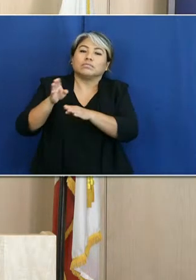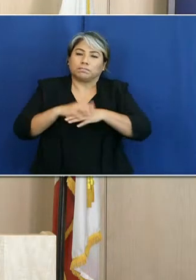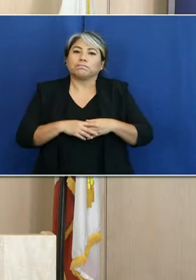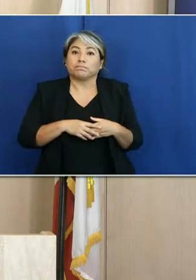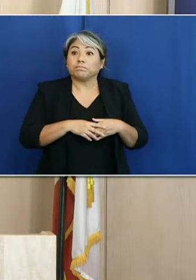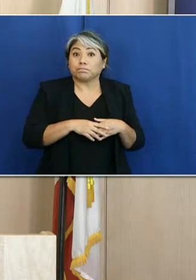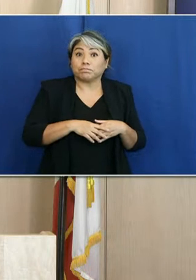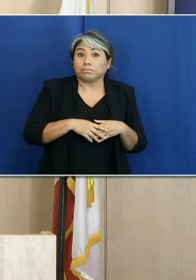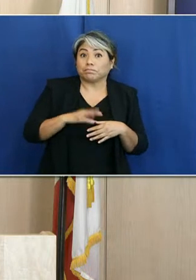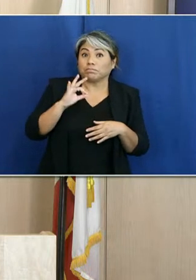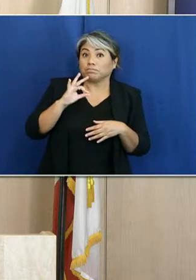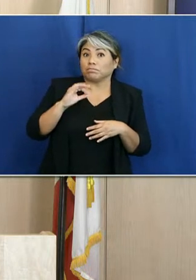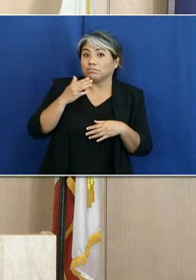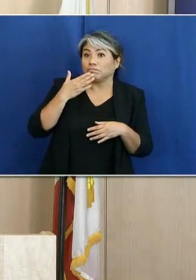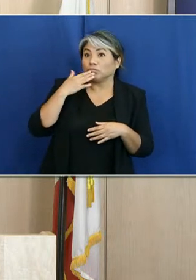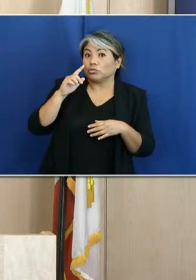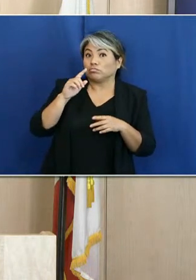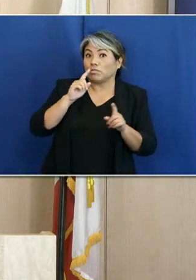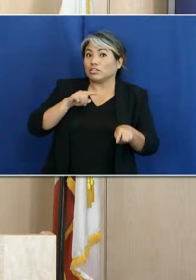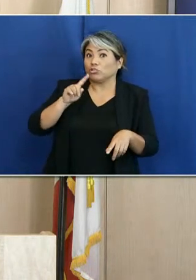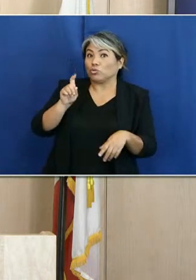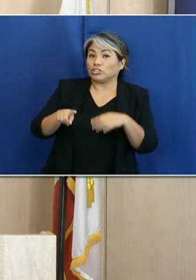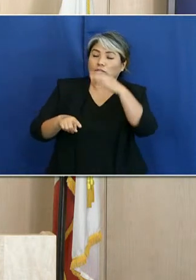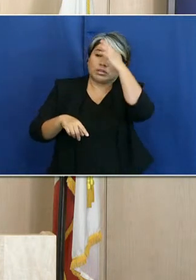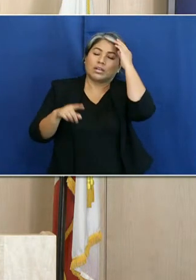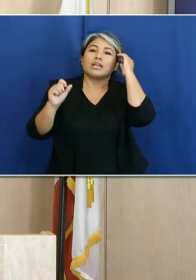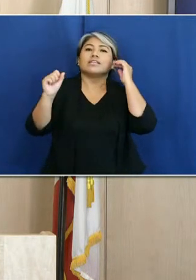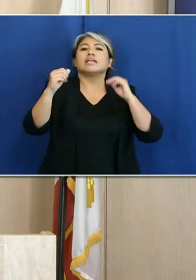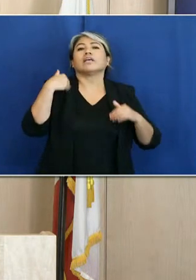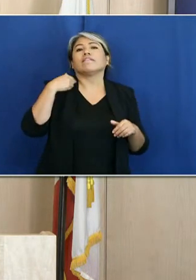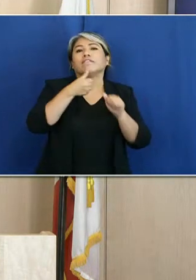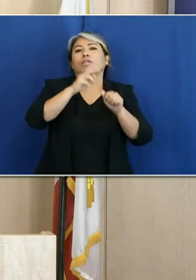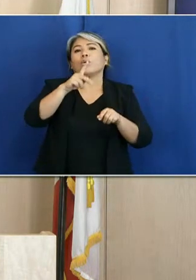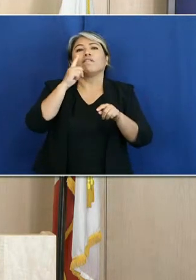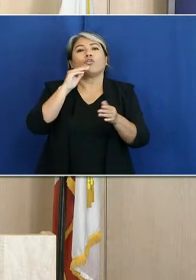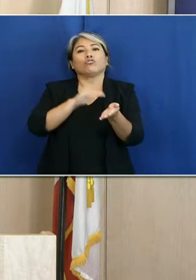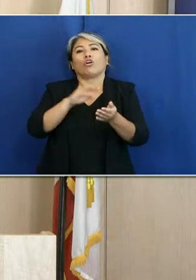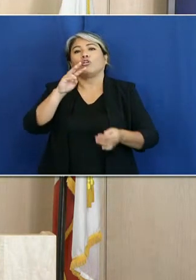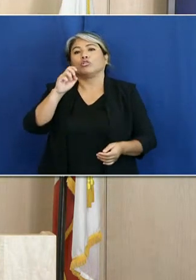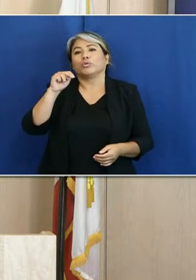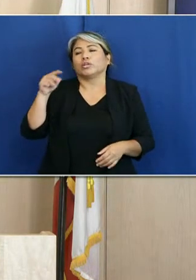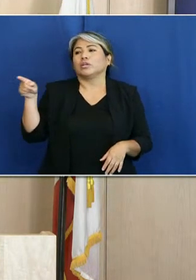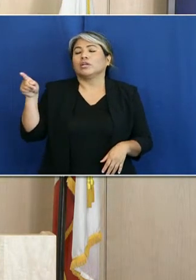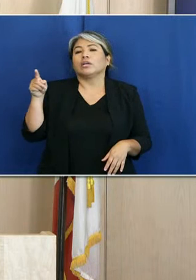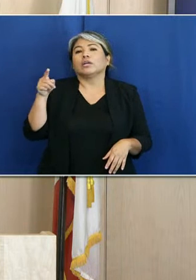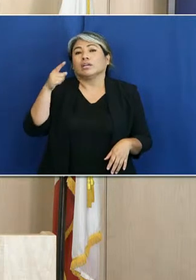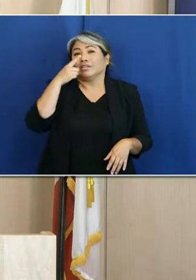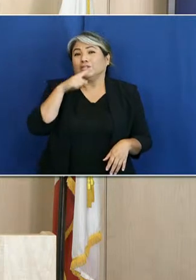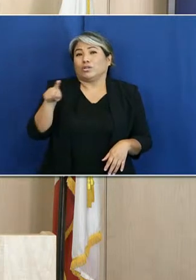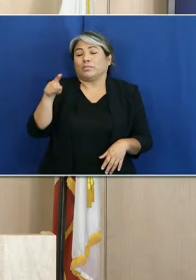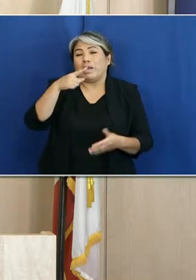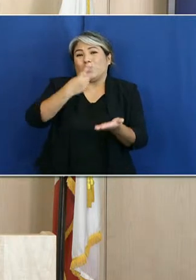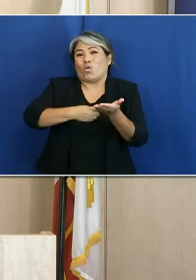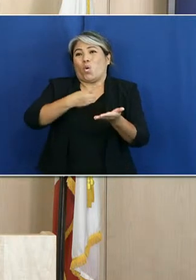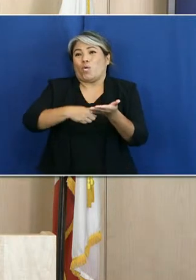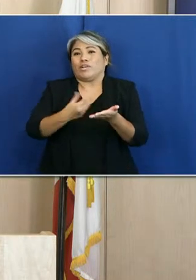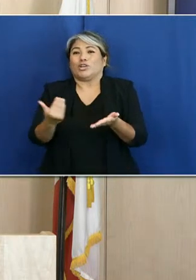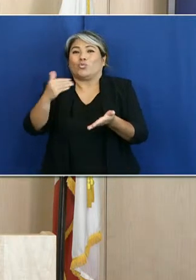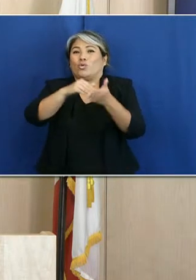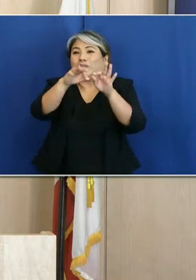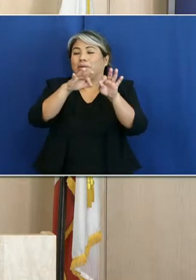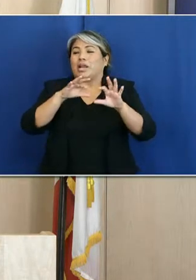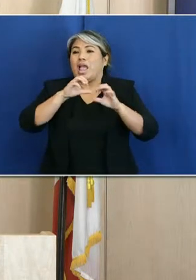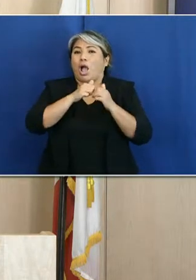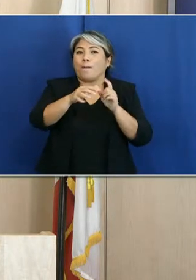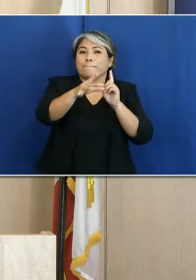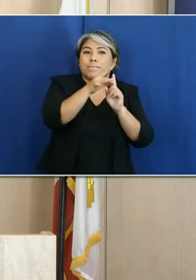question? Yes, I think so. And then I just have a follow-up for Dr. Wooten. If she could just go over, re-explain how